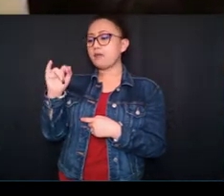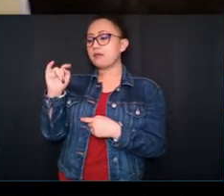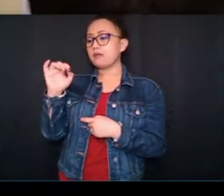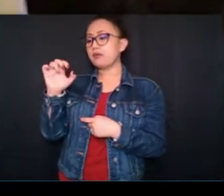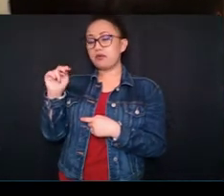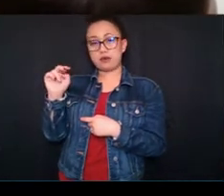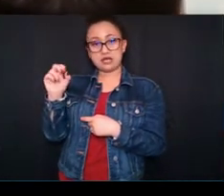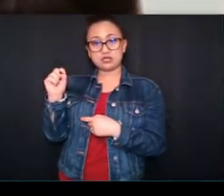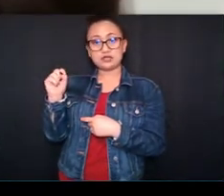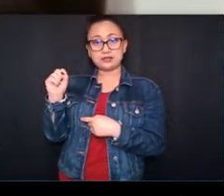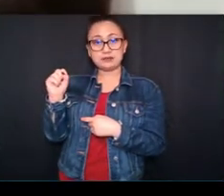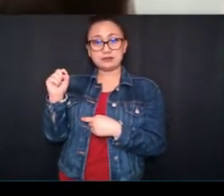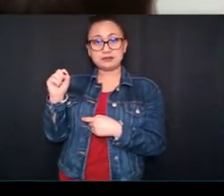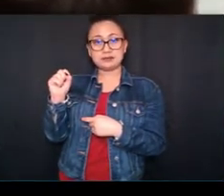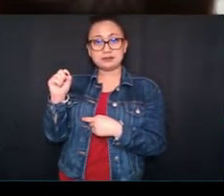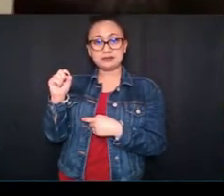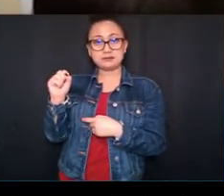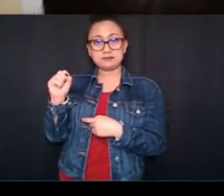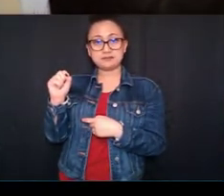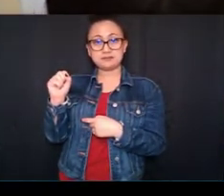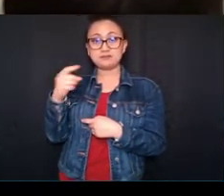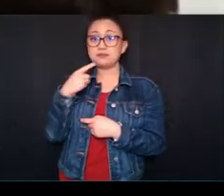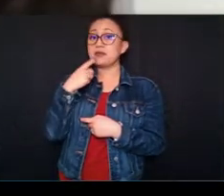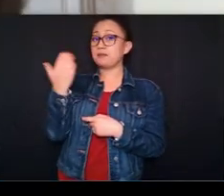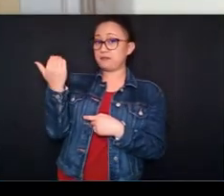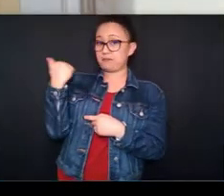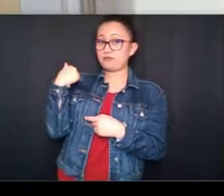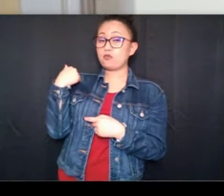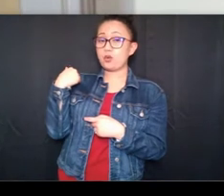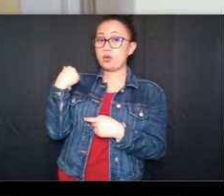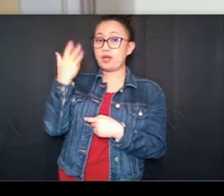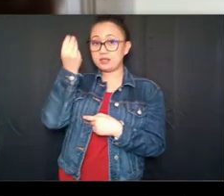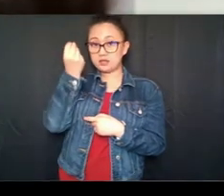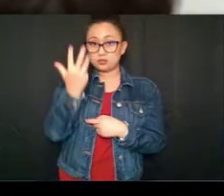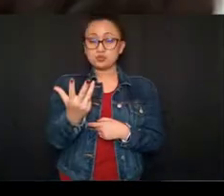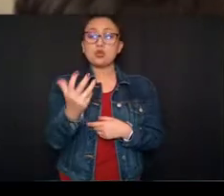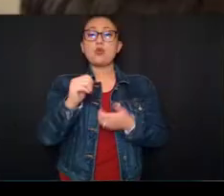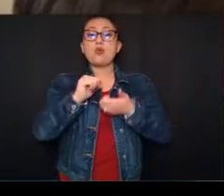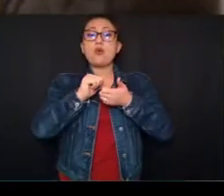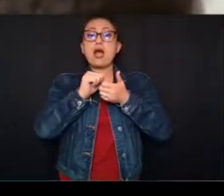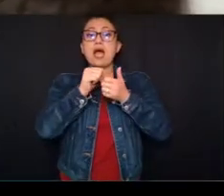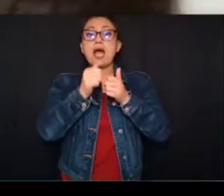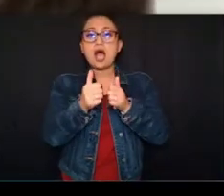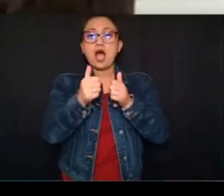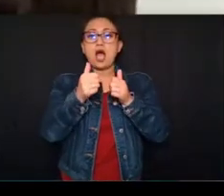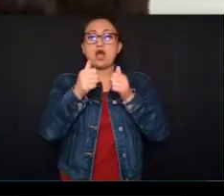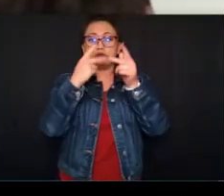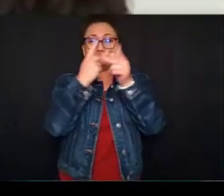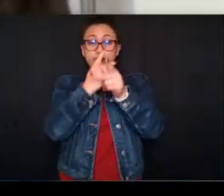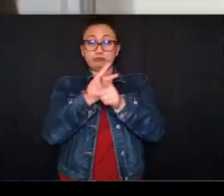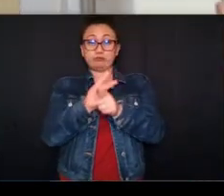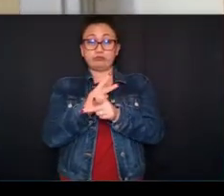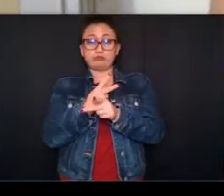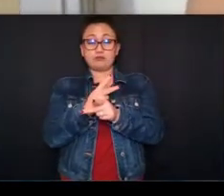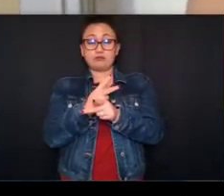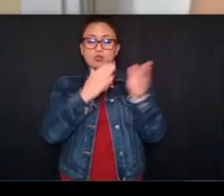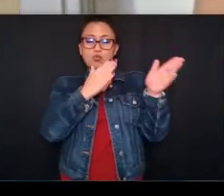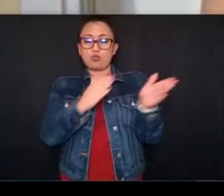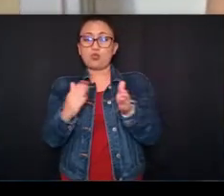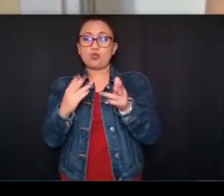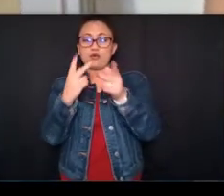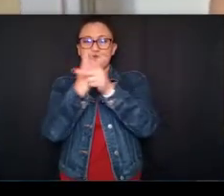And basically, as I said before, it just tells you how you should solve your problems, what order you should solve your problems. So,